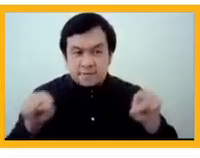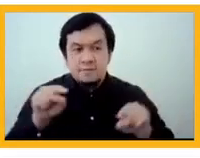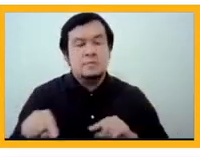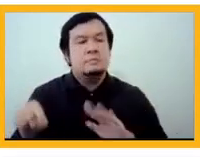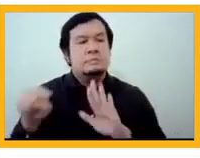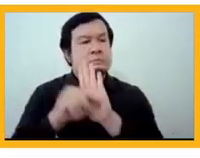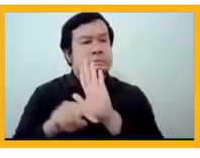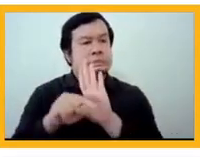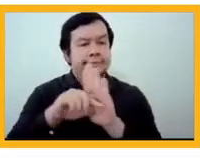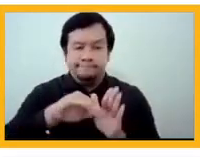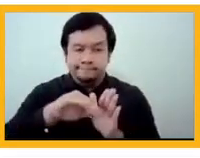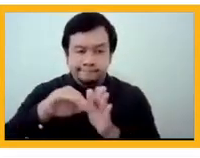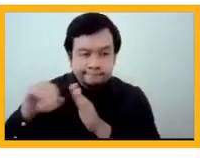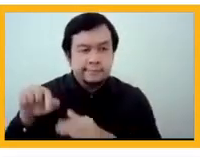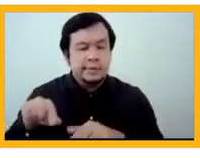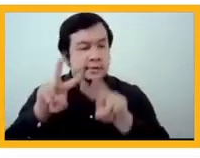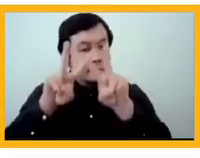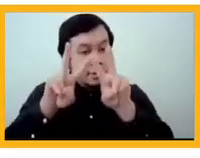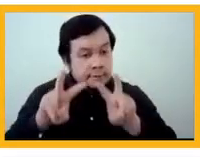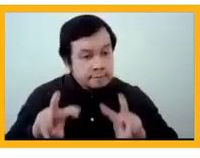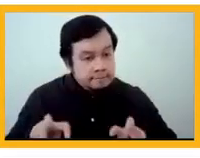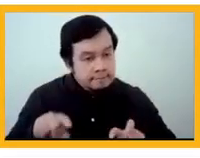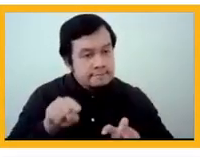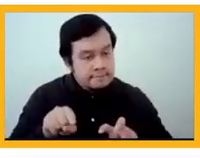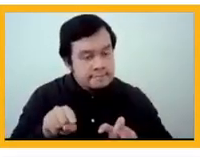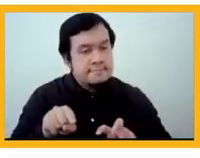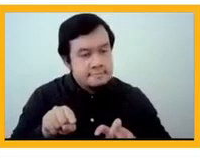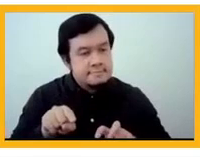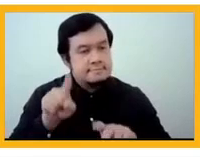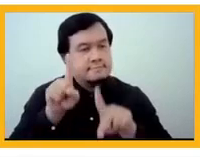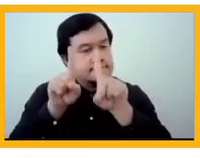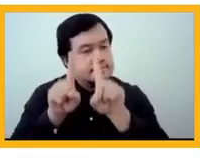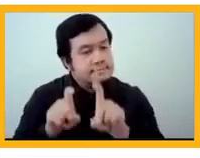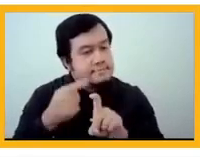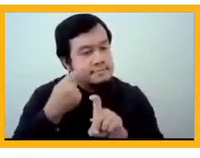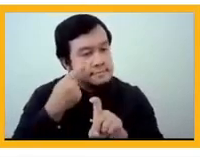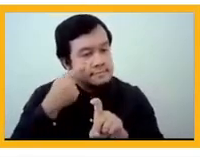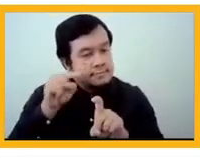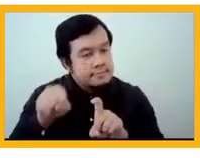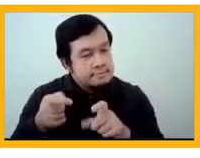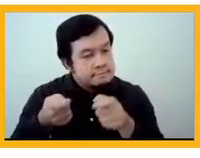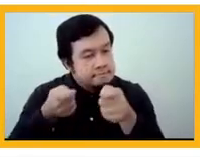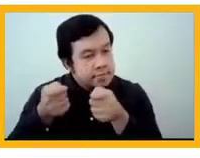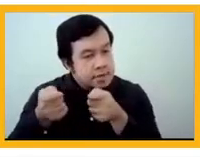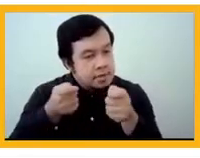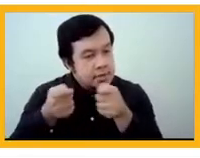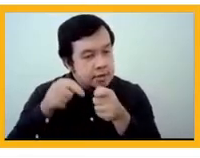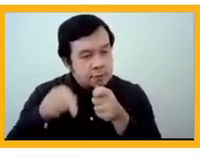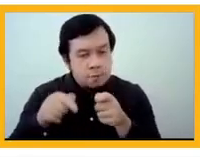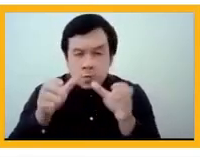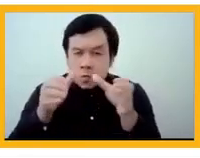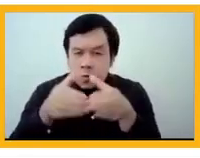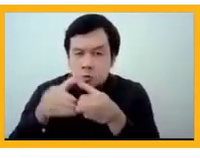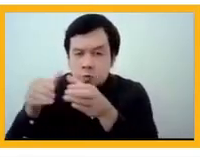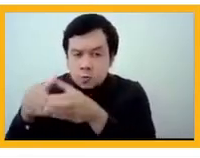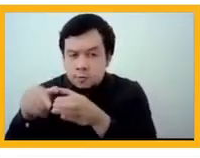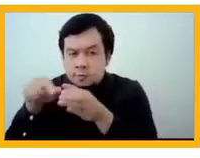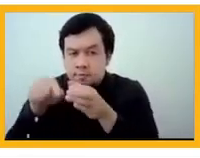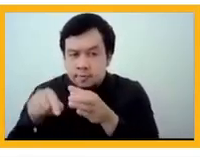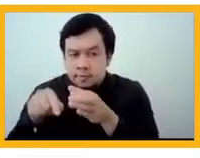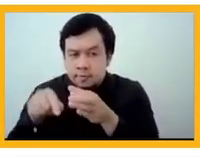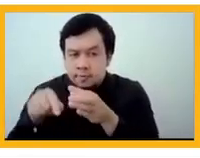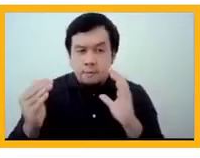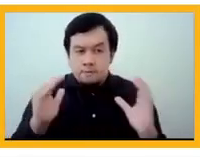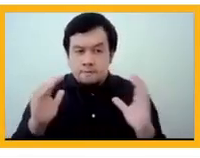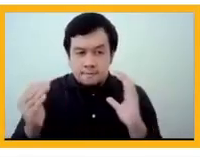trials or very credible control treatment designs. And basically you find that the effects are all over the place. Okay. So there